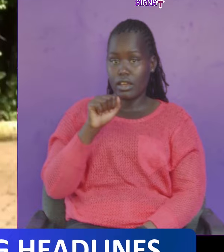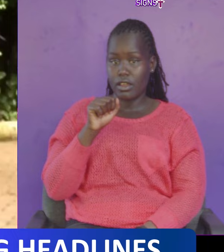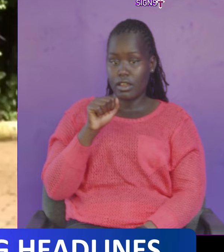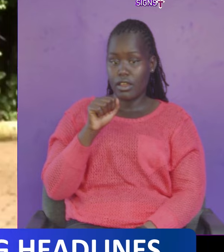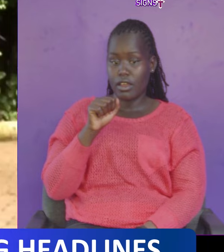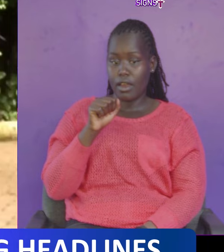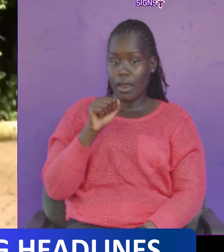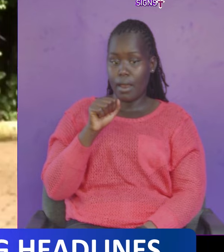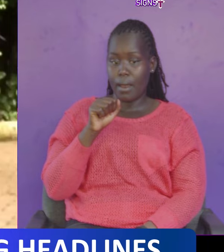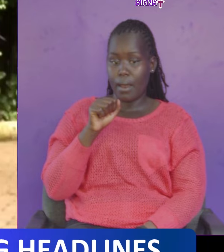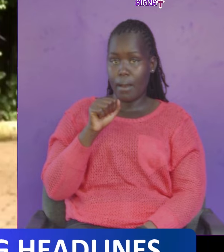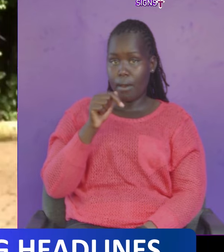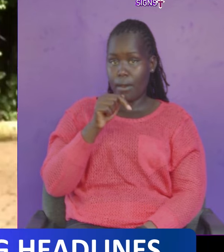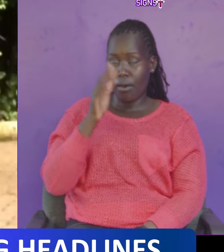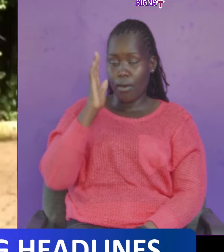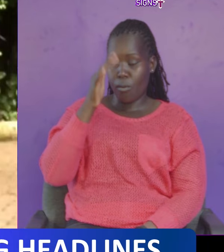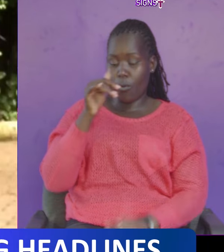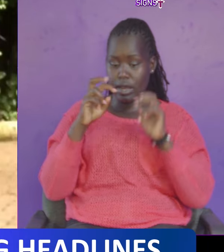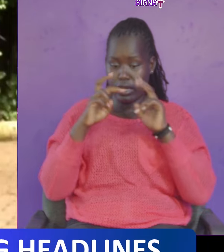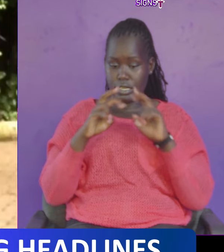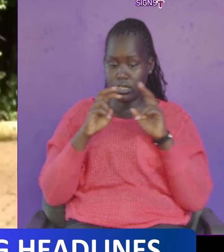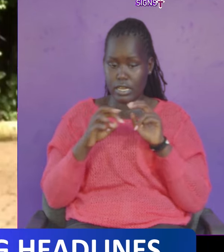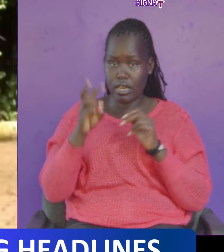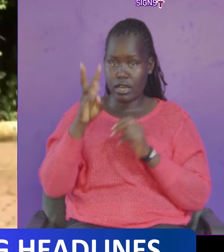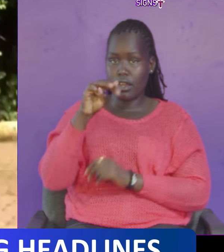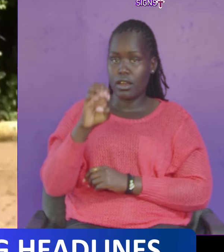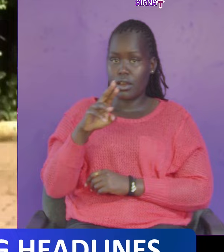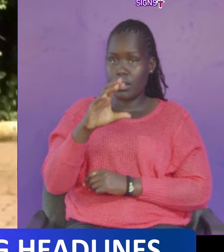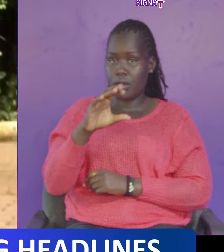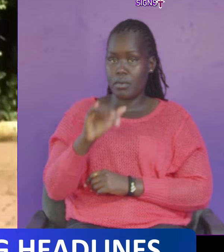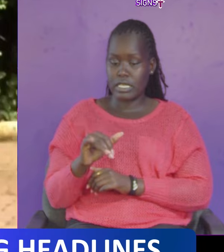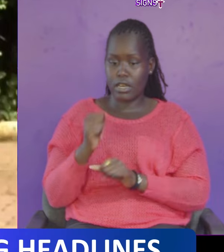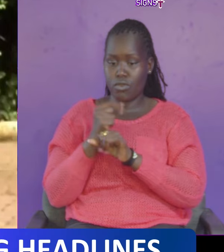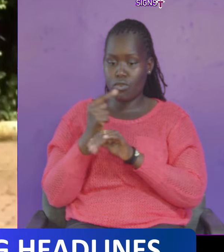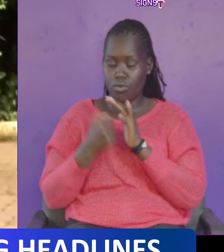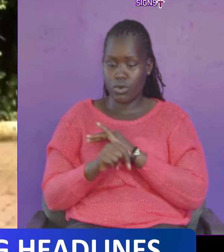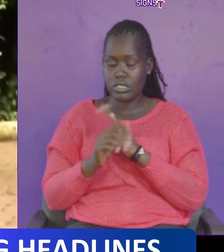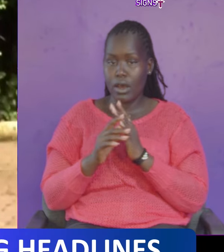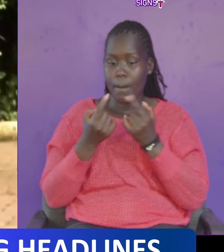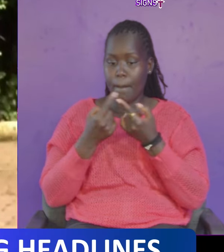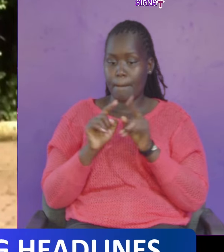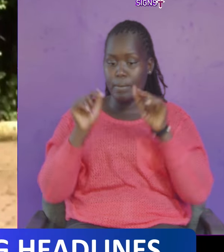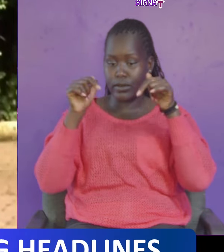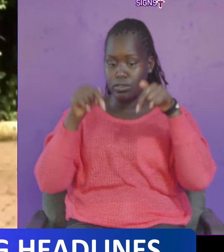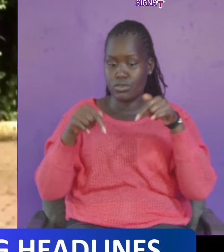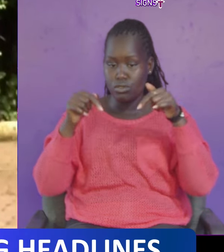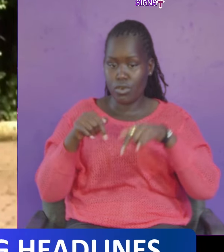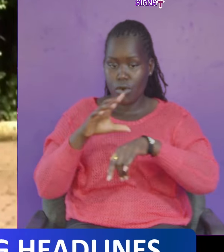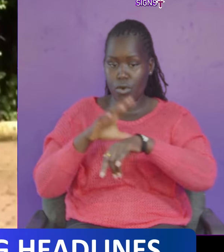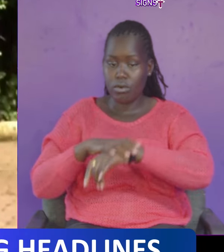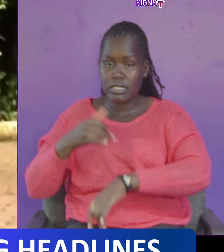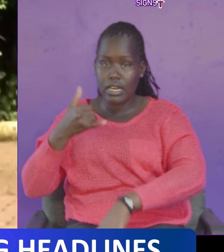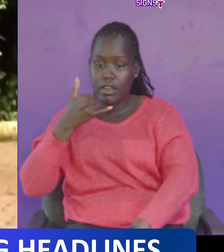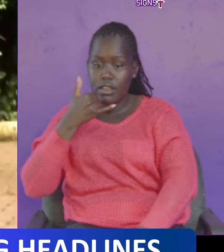Masi anapitianga wapi, anafanyanga nini. Yeah. But today ndio wamechukua hizo simu for